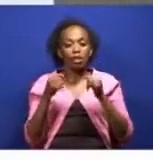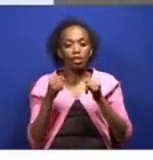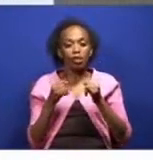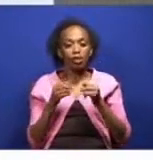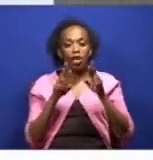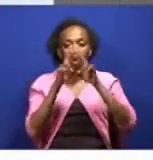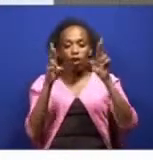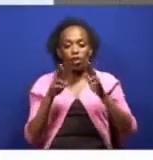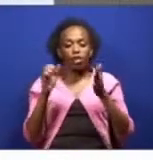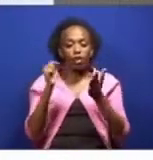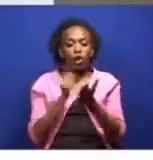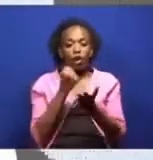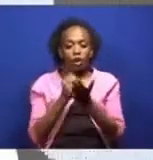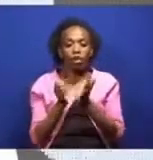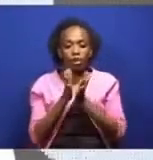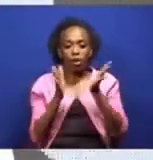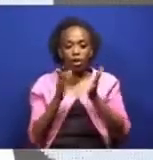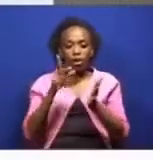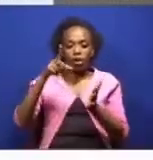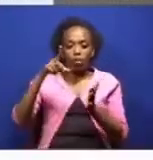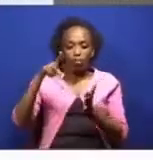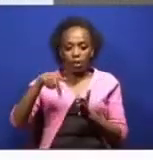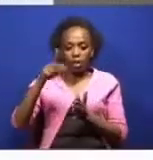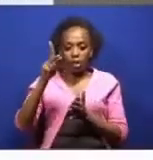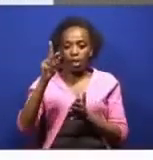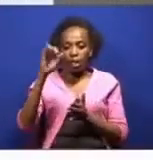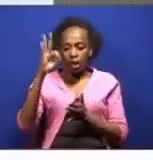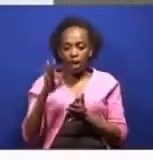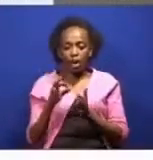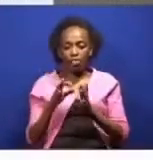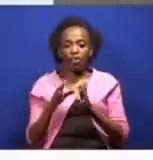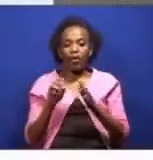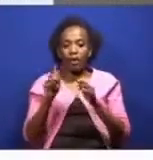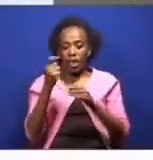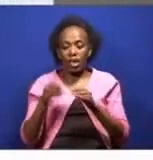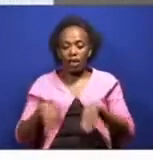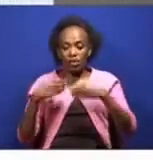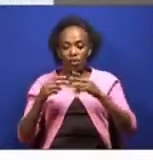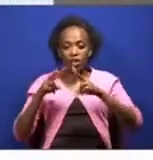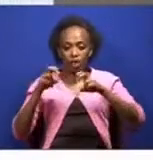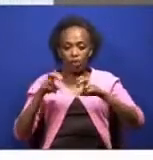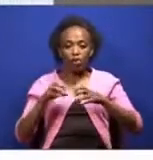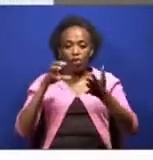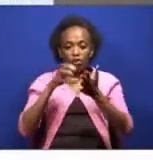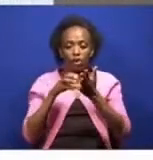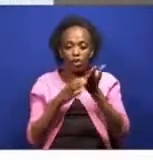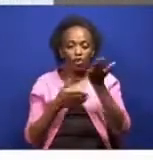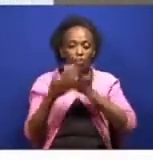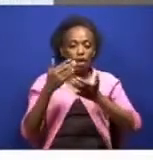Regional audit firm PKF Kenya has released an analysis of the state of the economy ahead of the